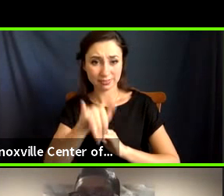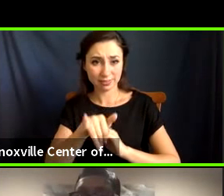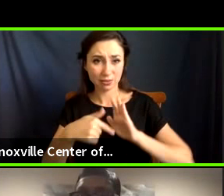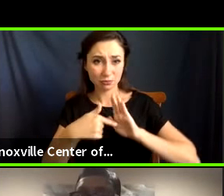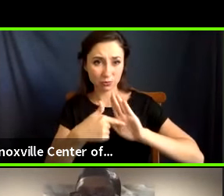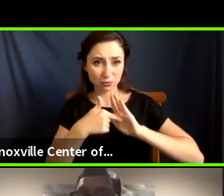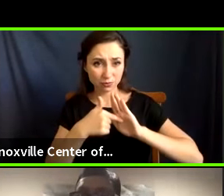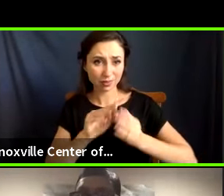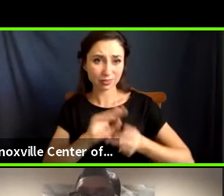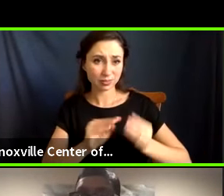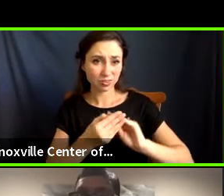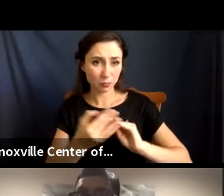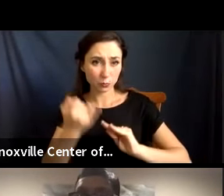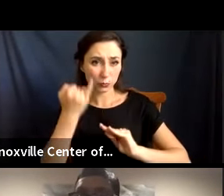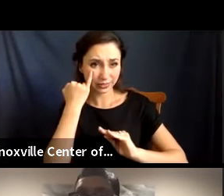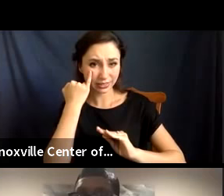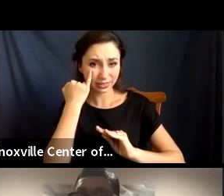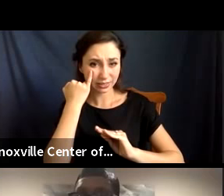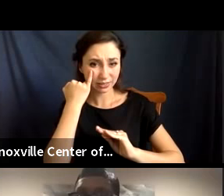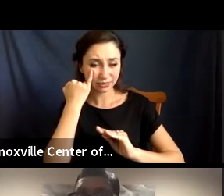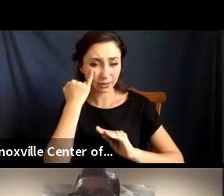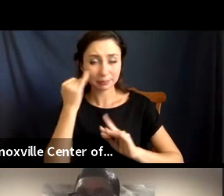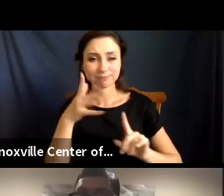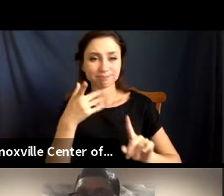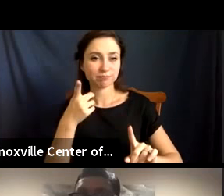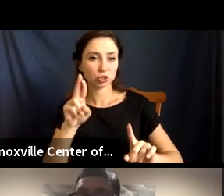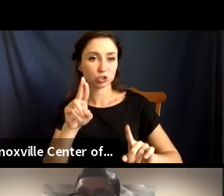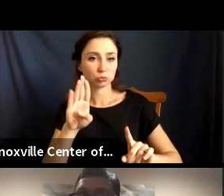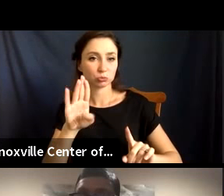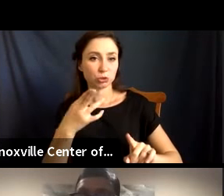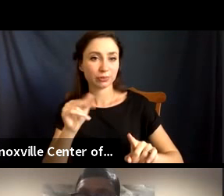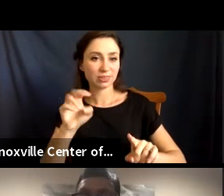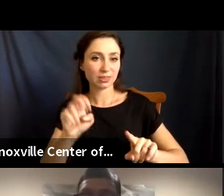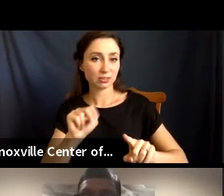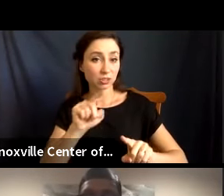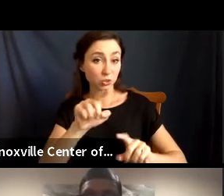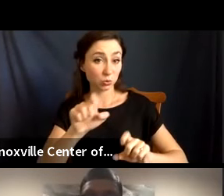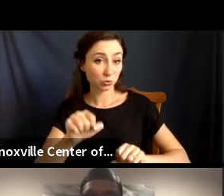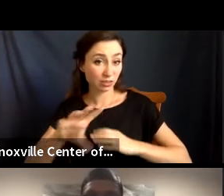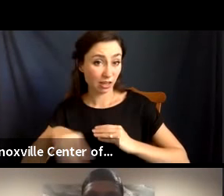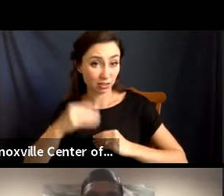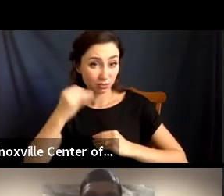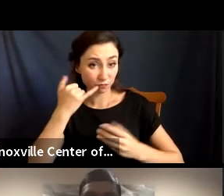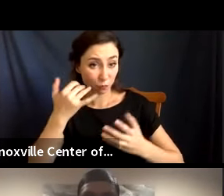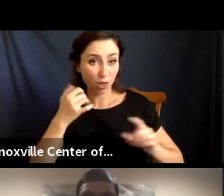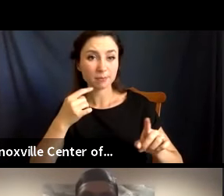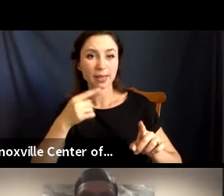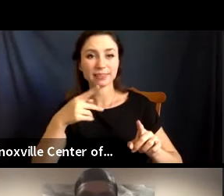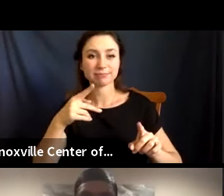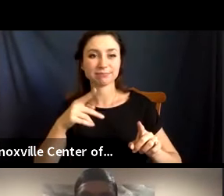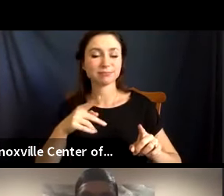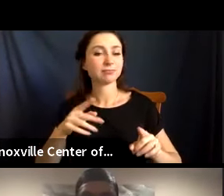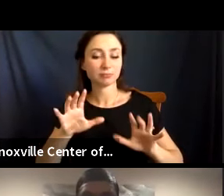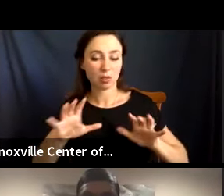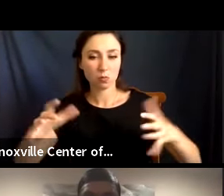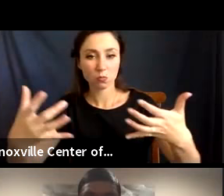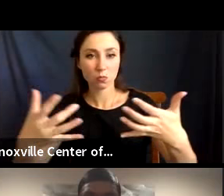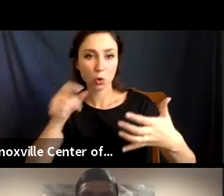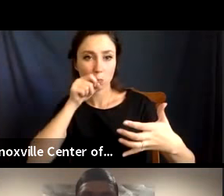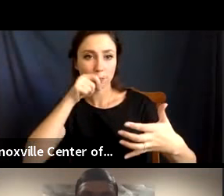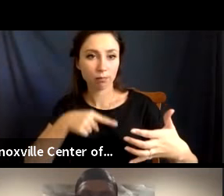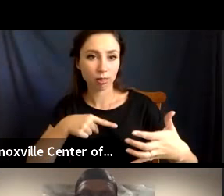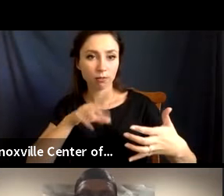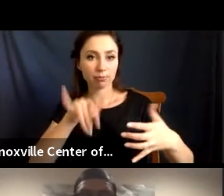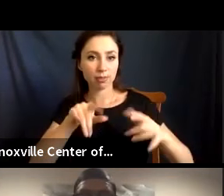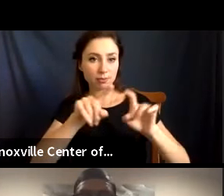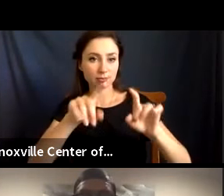reflect on our numbers. If a pooled, and Dr. Buchanan, you can chime in on this as well, but if a pooled saliva specimen is positive, then does that